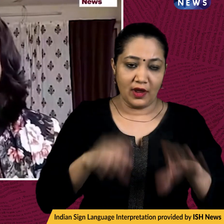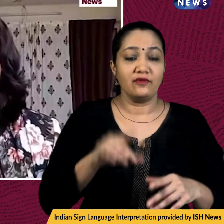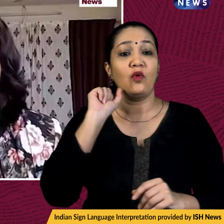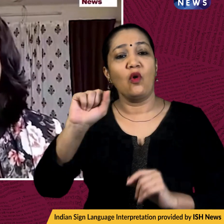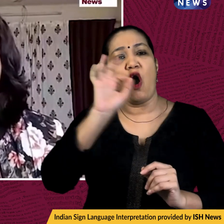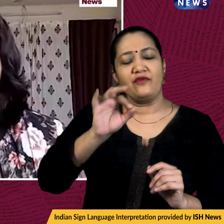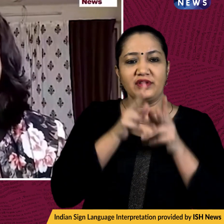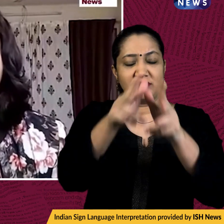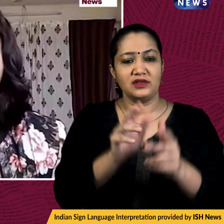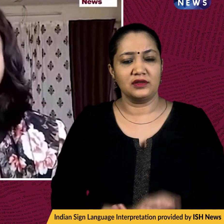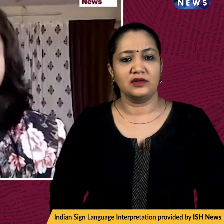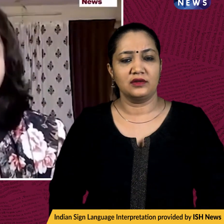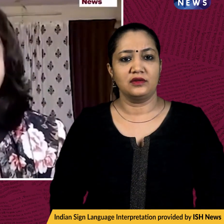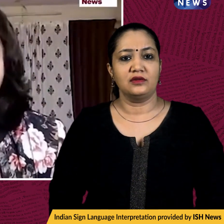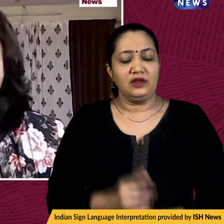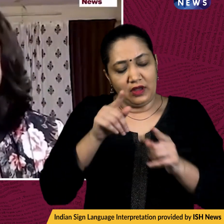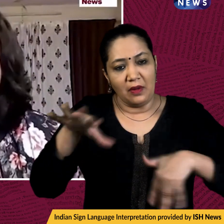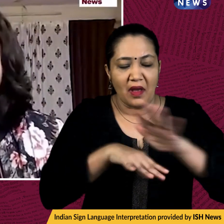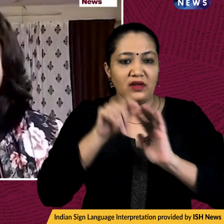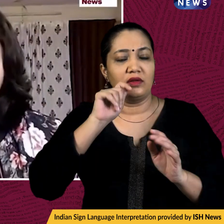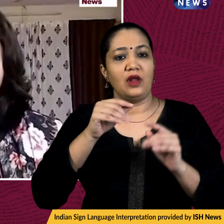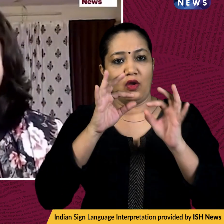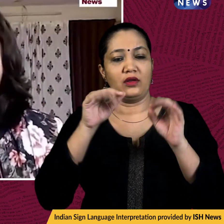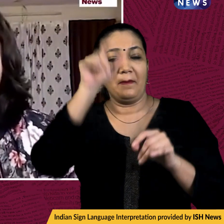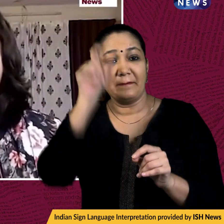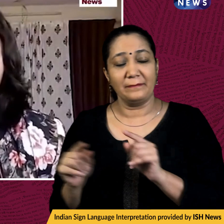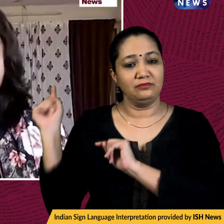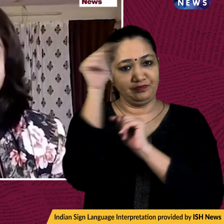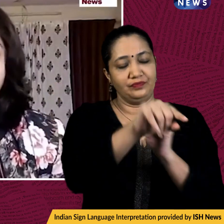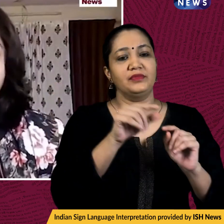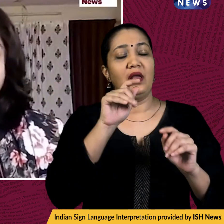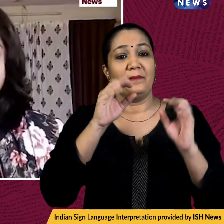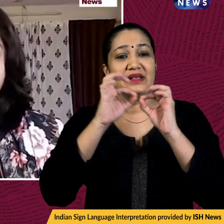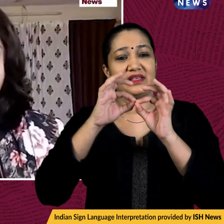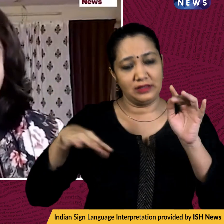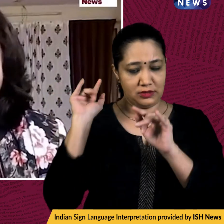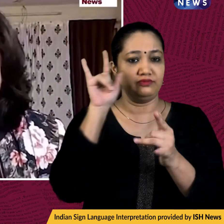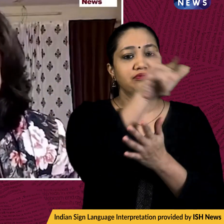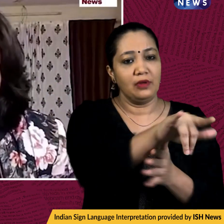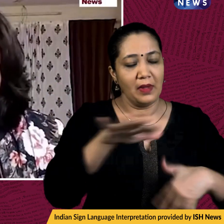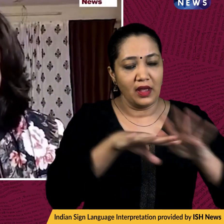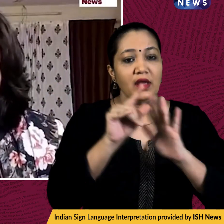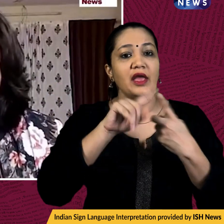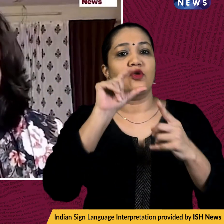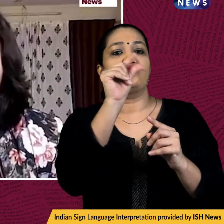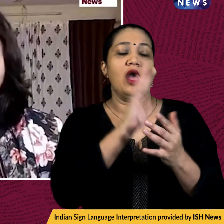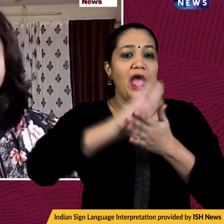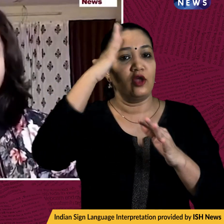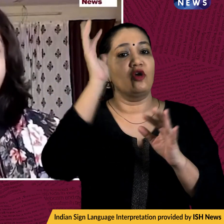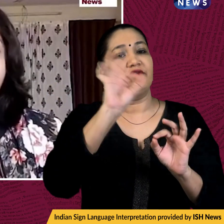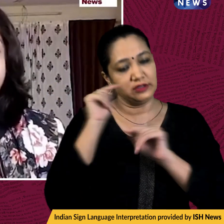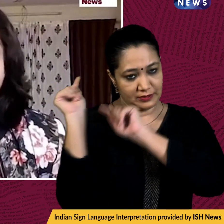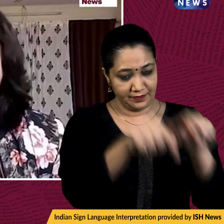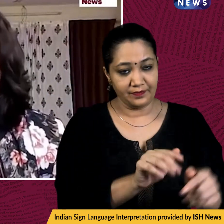his office said the paperwork was on its way to Brussels, where the EU is headquartered.